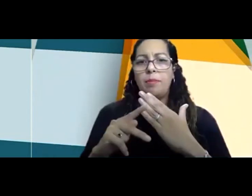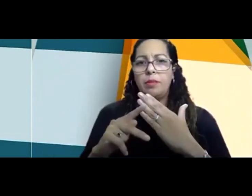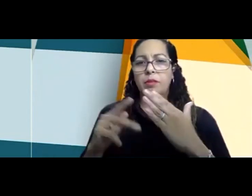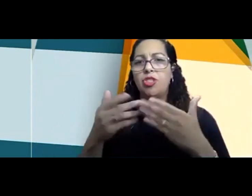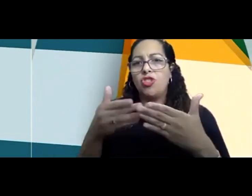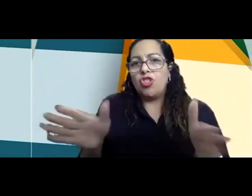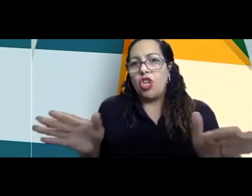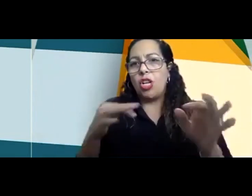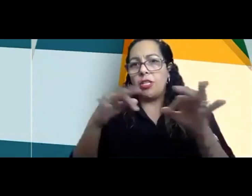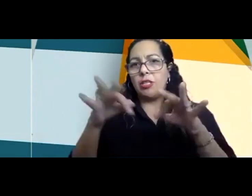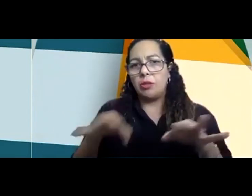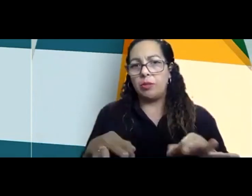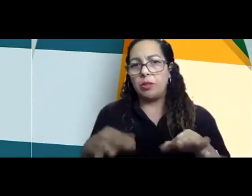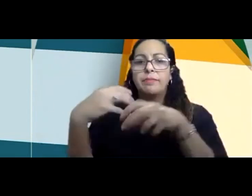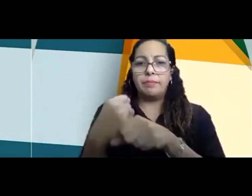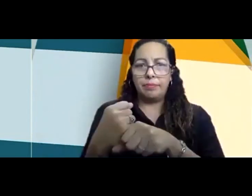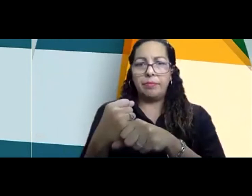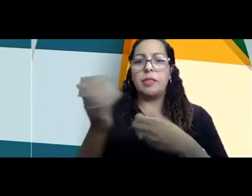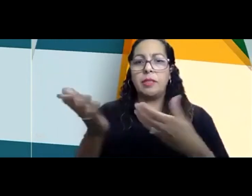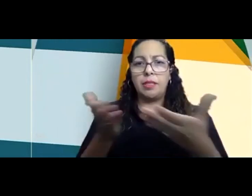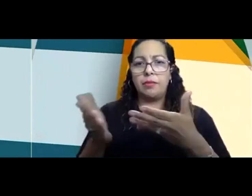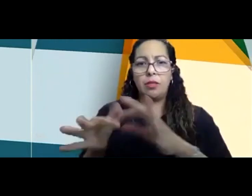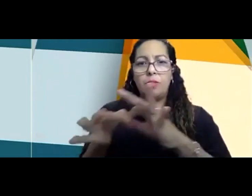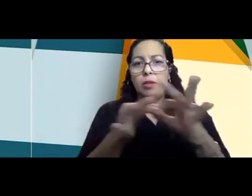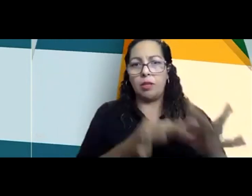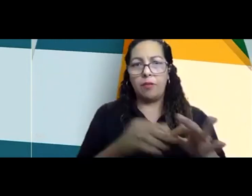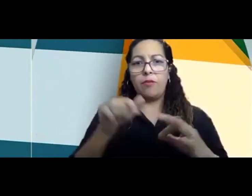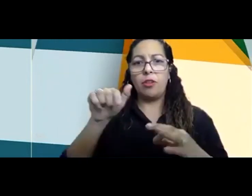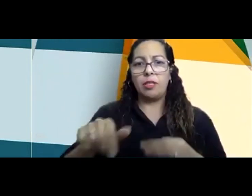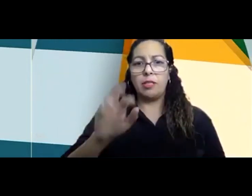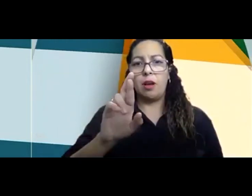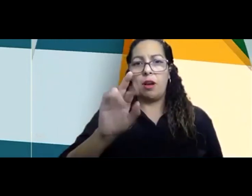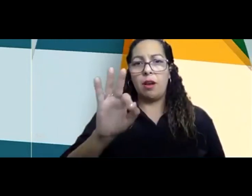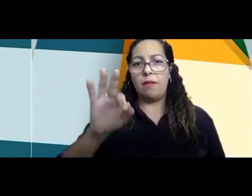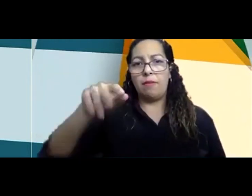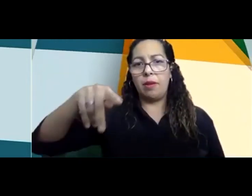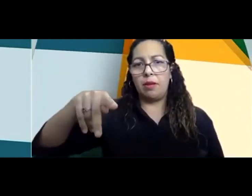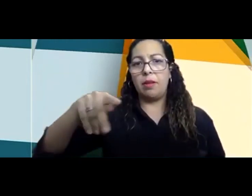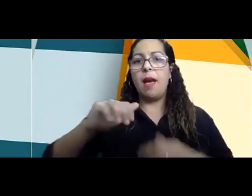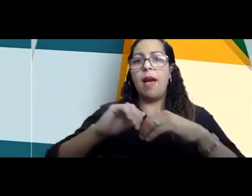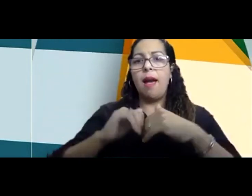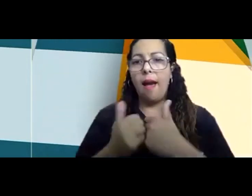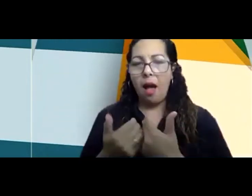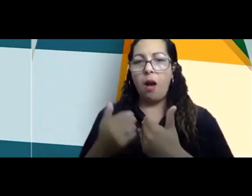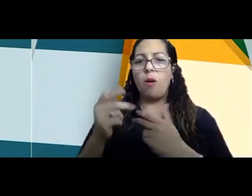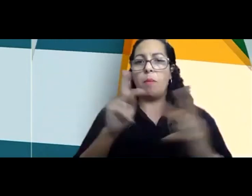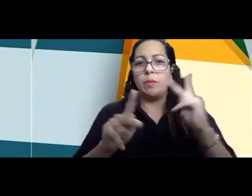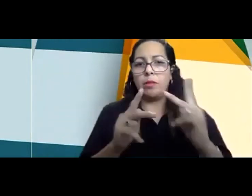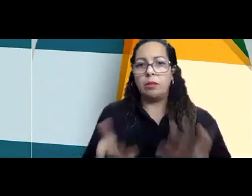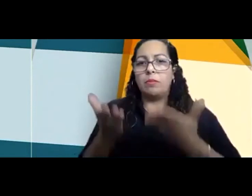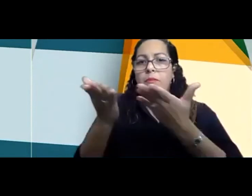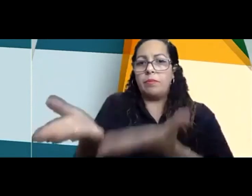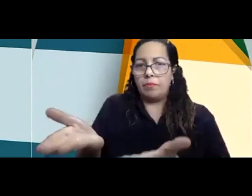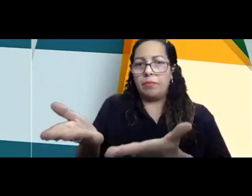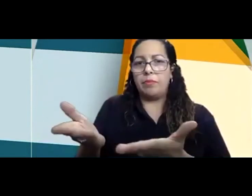description, summarize the services related to this RFP, and how the proposers will provide costs